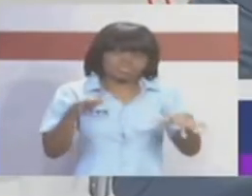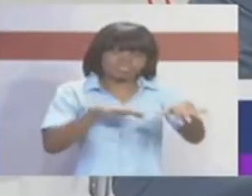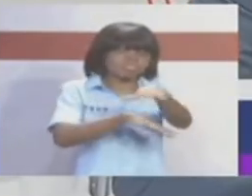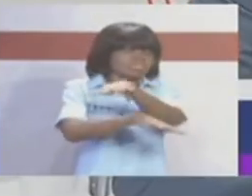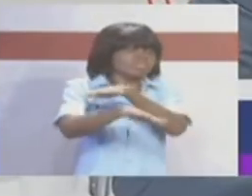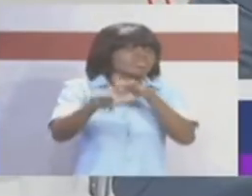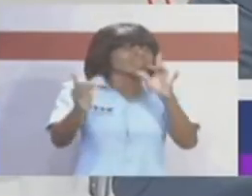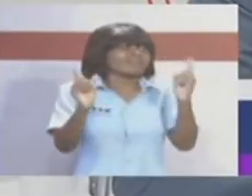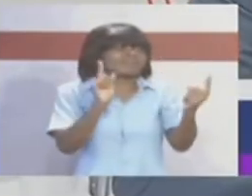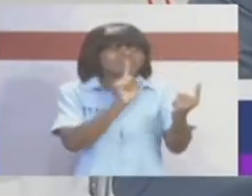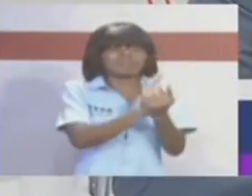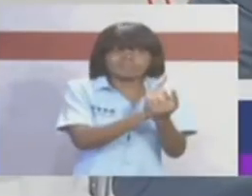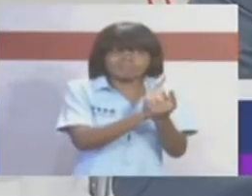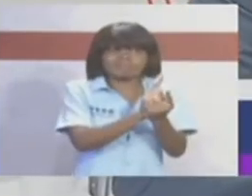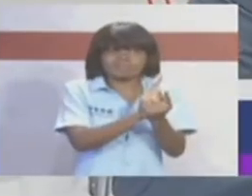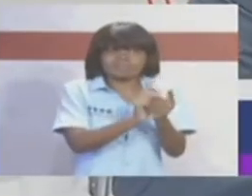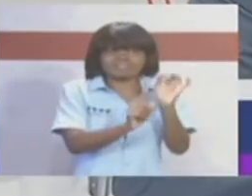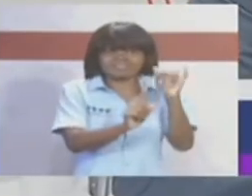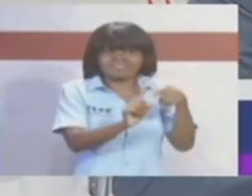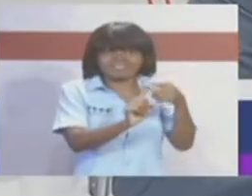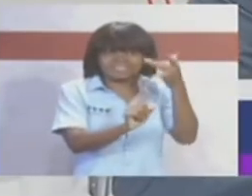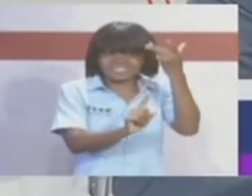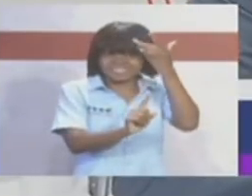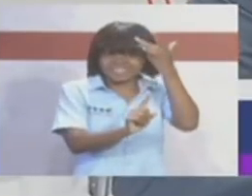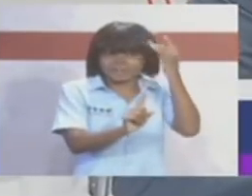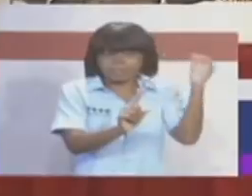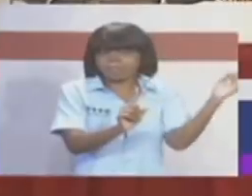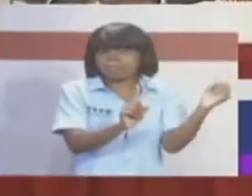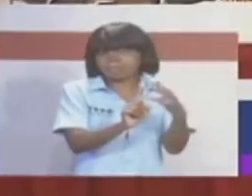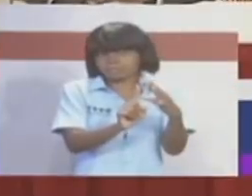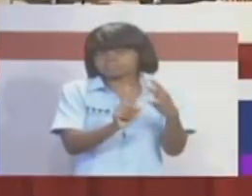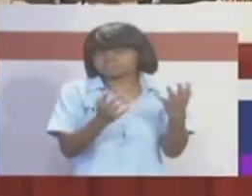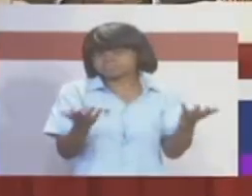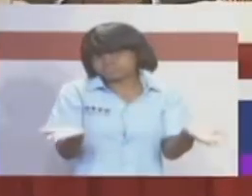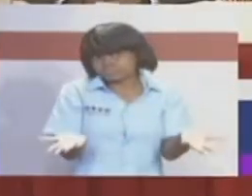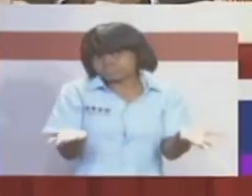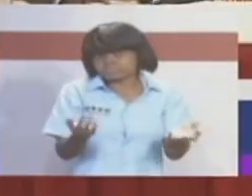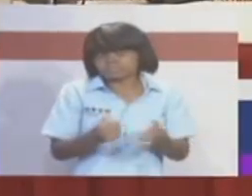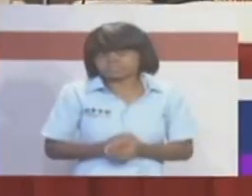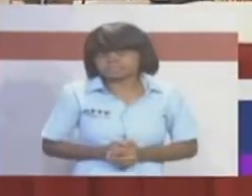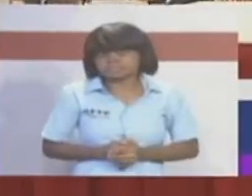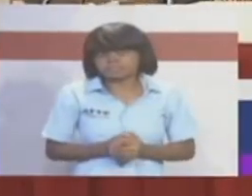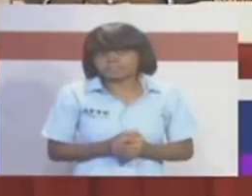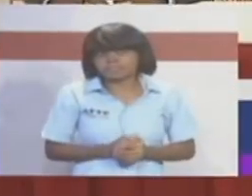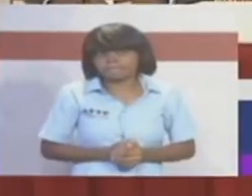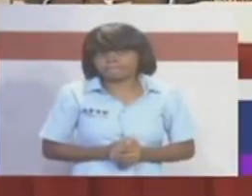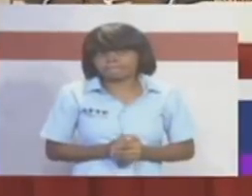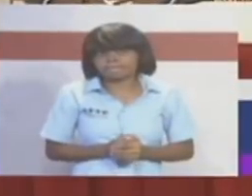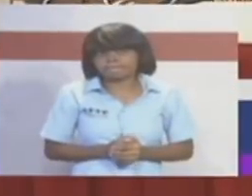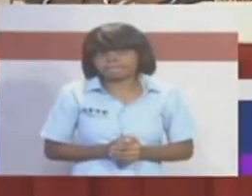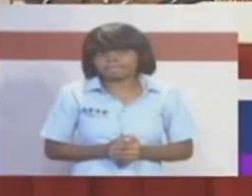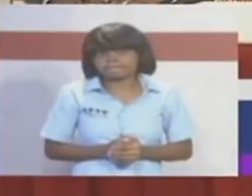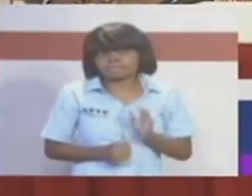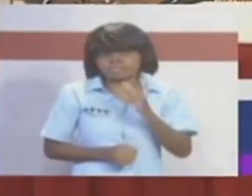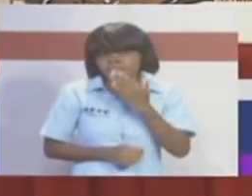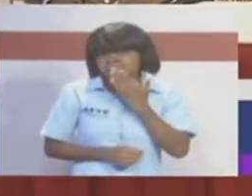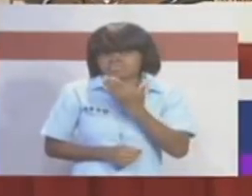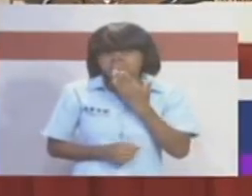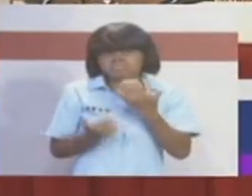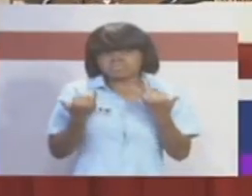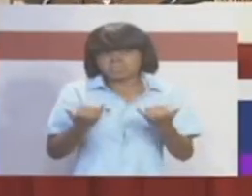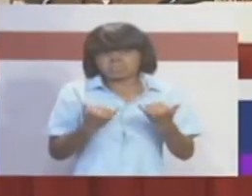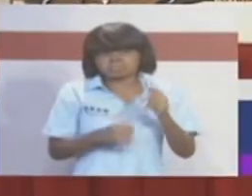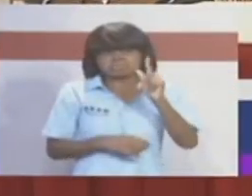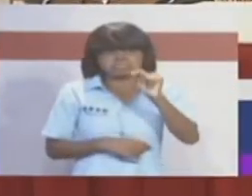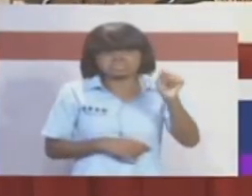mean, that's what we've continued to see throughout. Thank you very much, Dr. Hines. We now go to TTT. You're ready for your 2